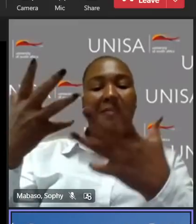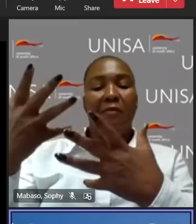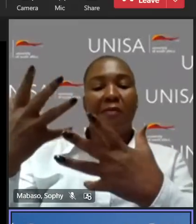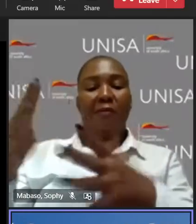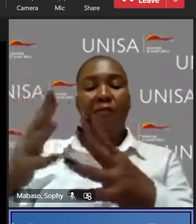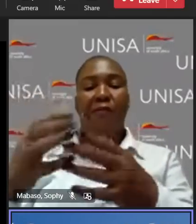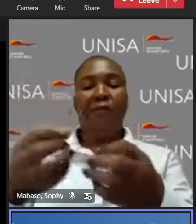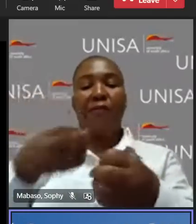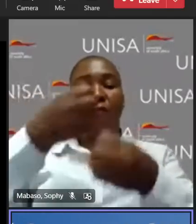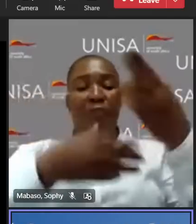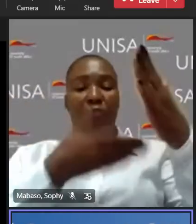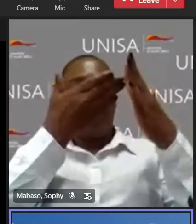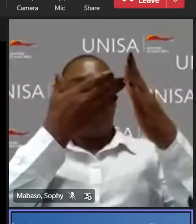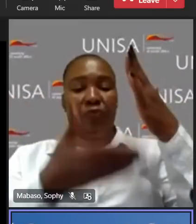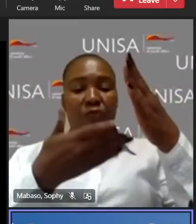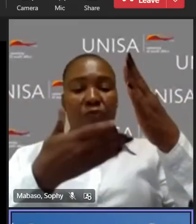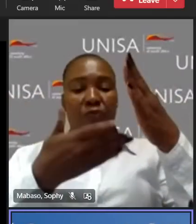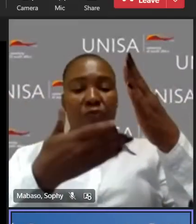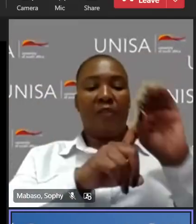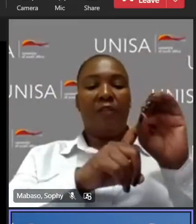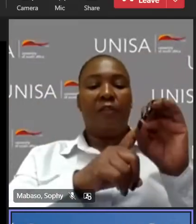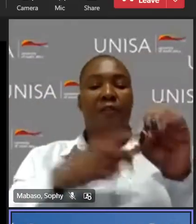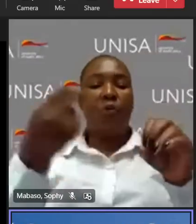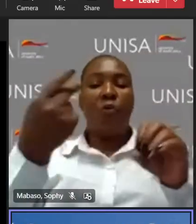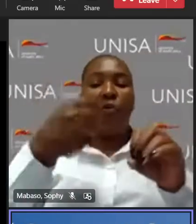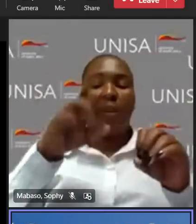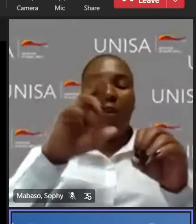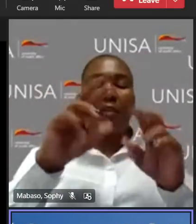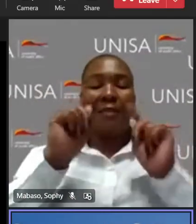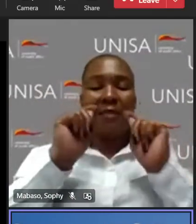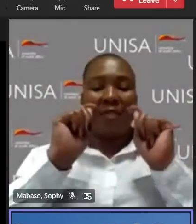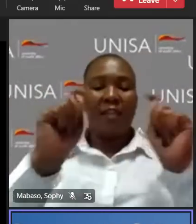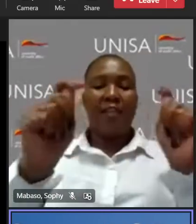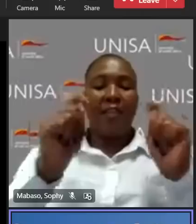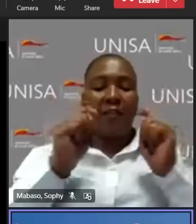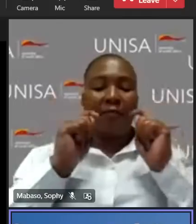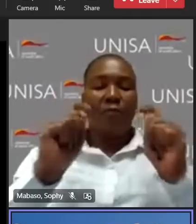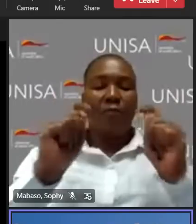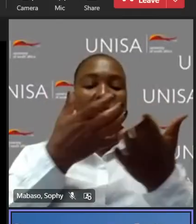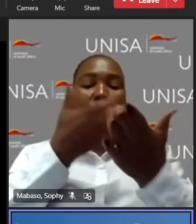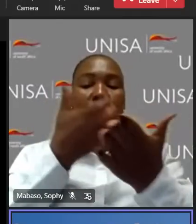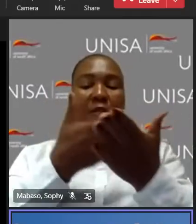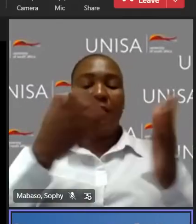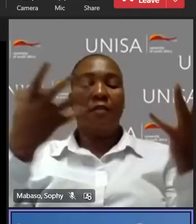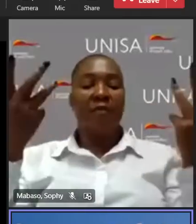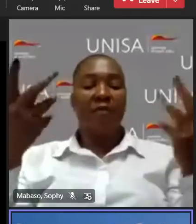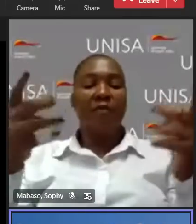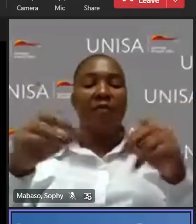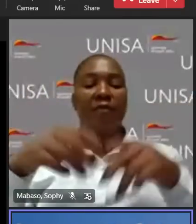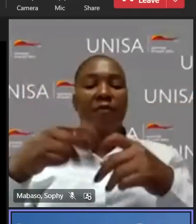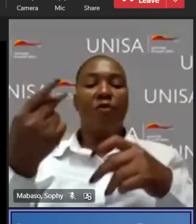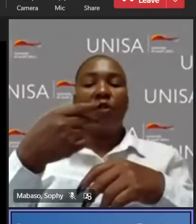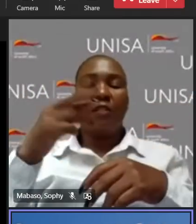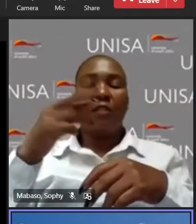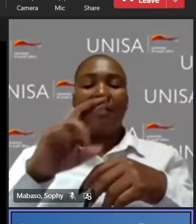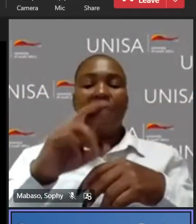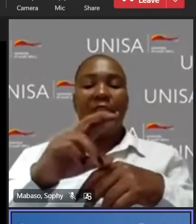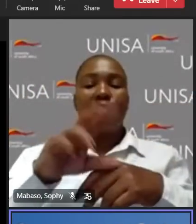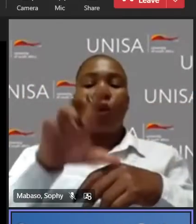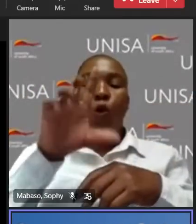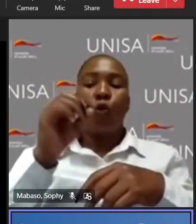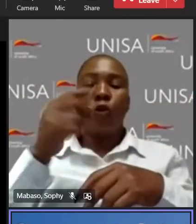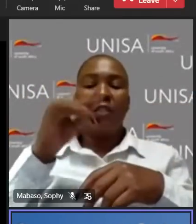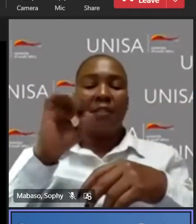following qualifications: the honors transport in economics, honors logistics,